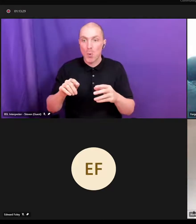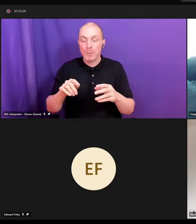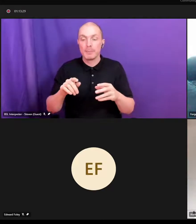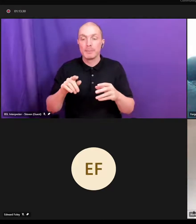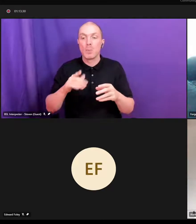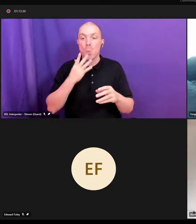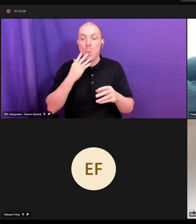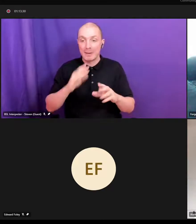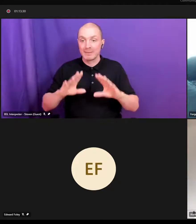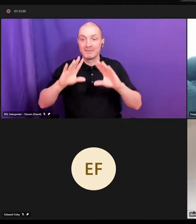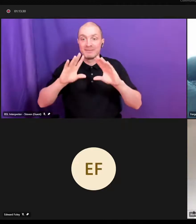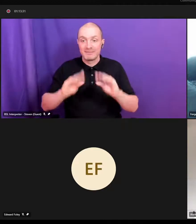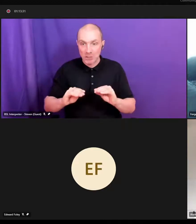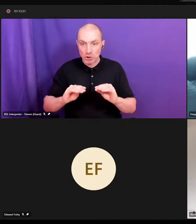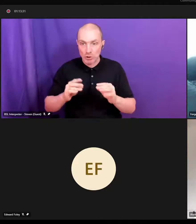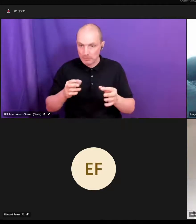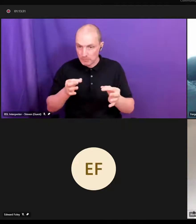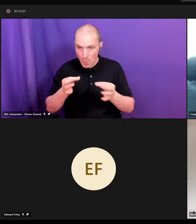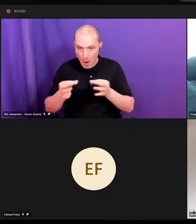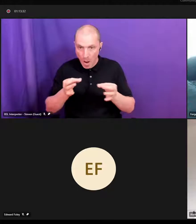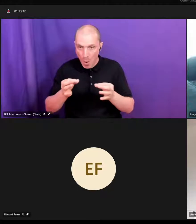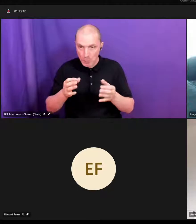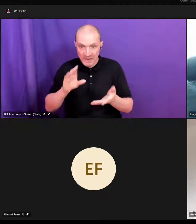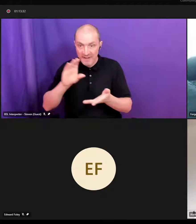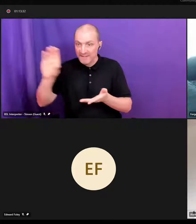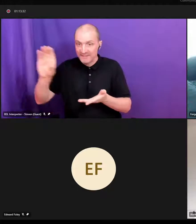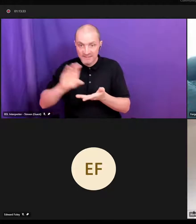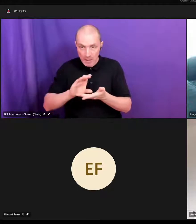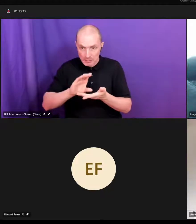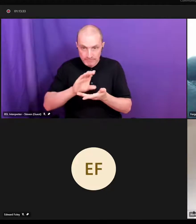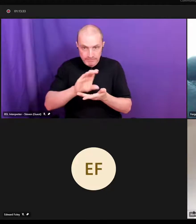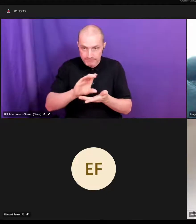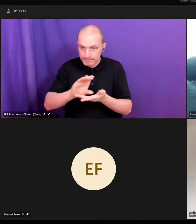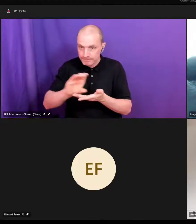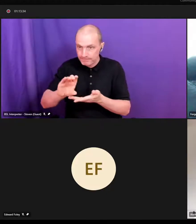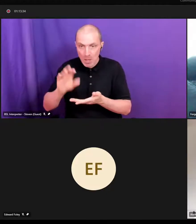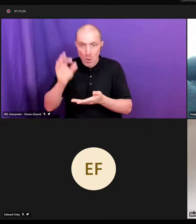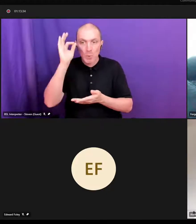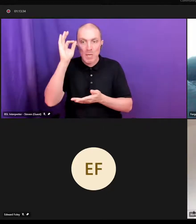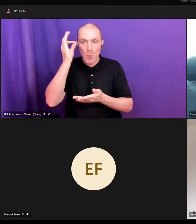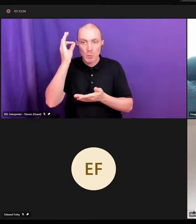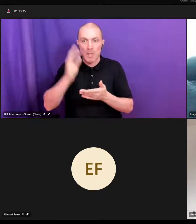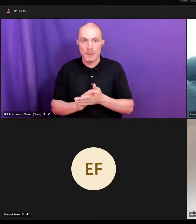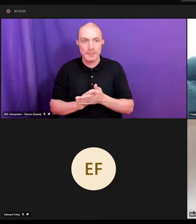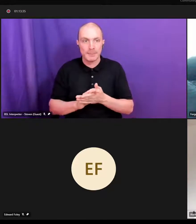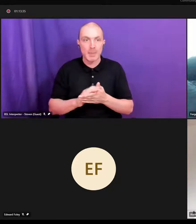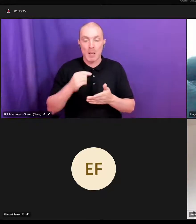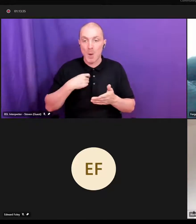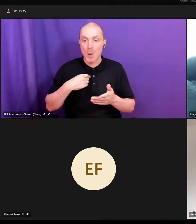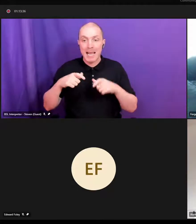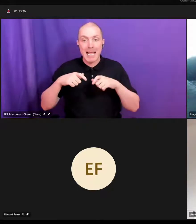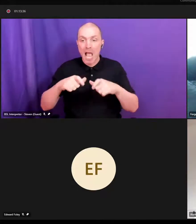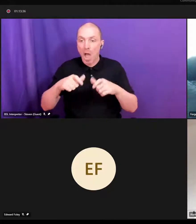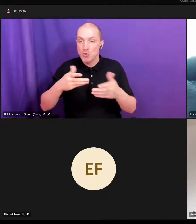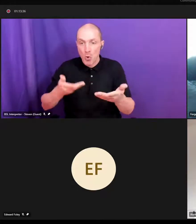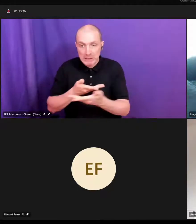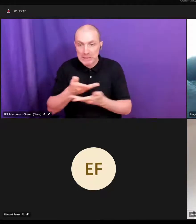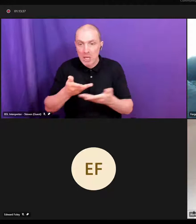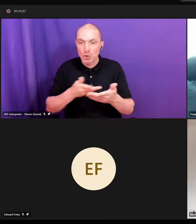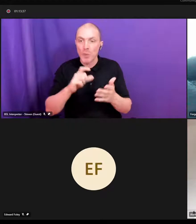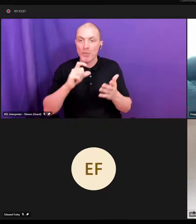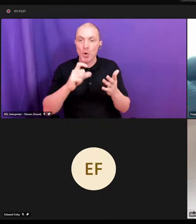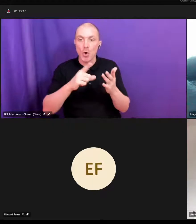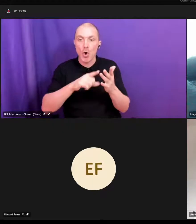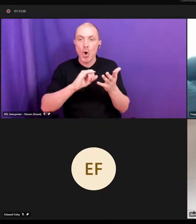then consider how we would allocate the funds that would be allocated to the council. We're also continuing to have discussions through COSLA